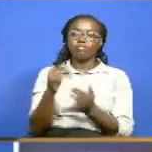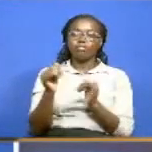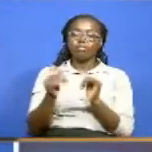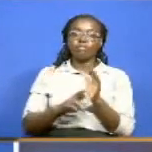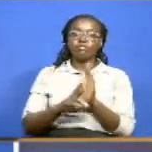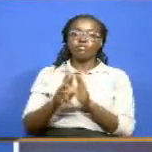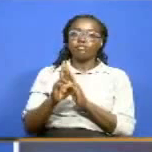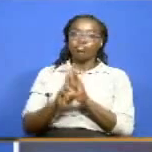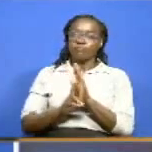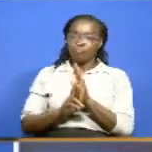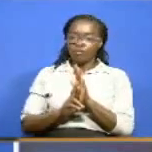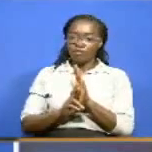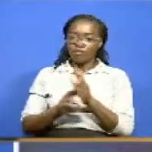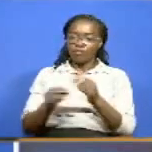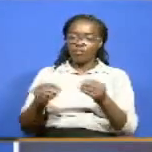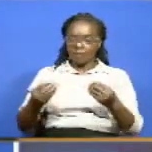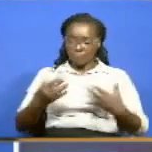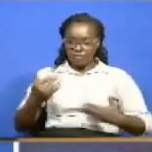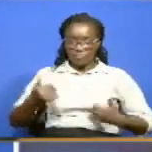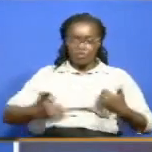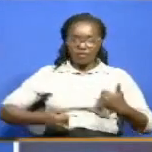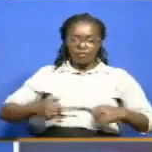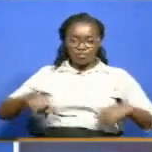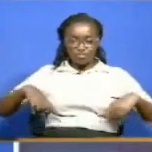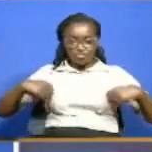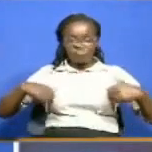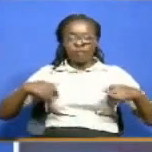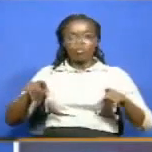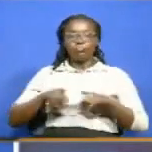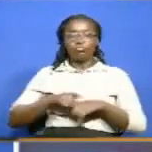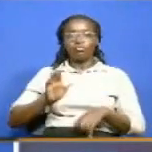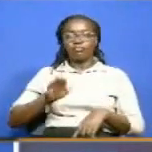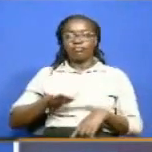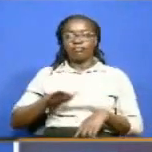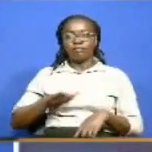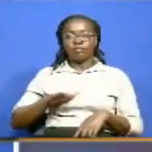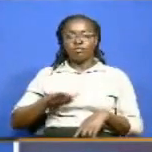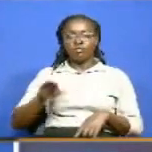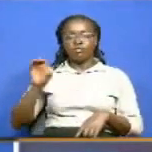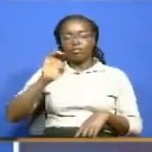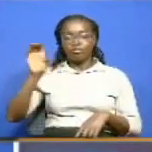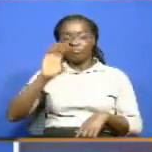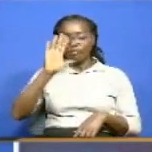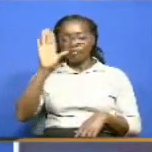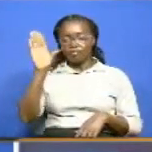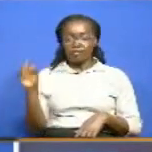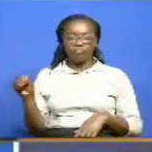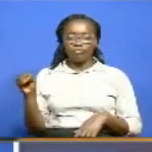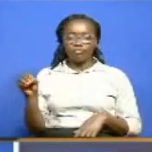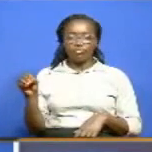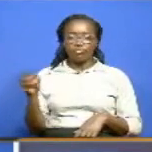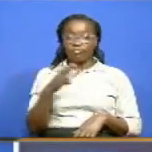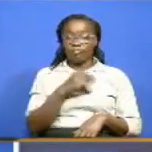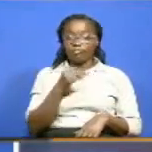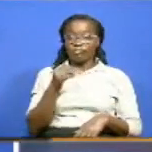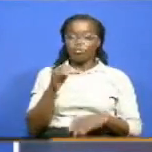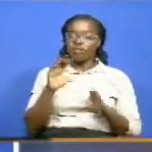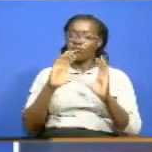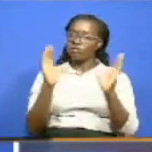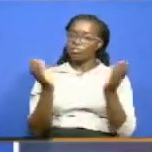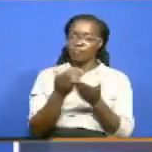role brings to us joy and pride as women of East Africa and indeed the